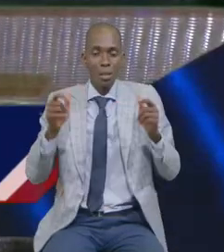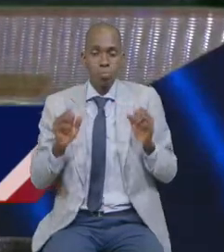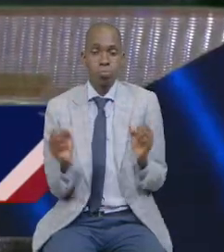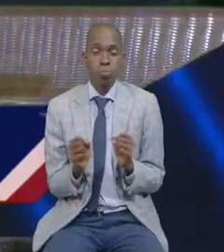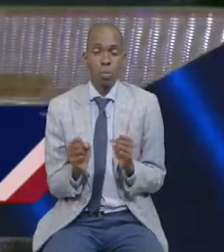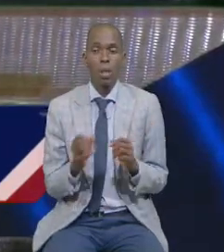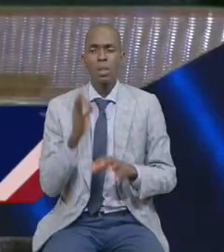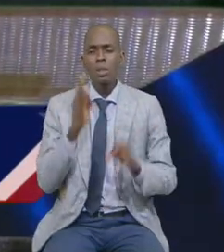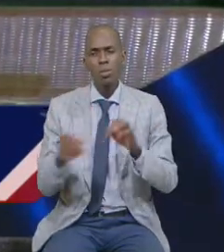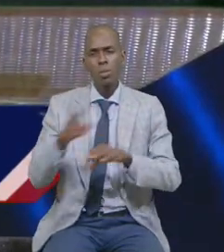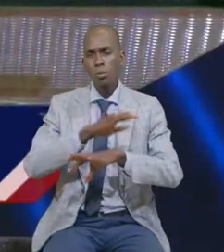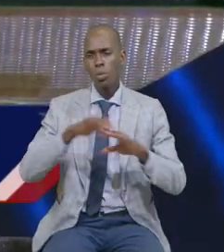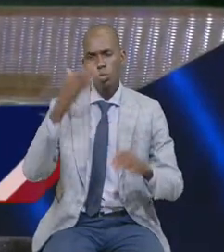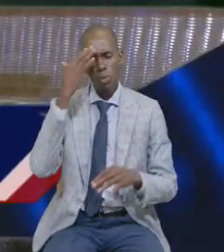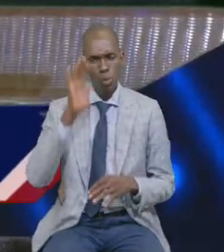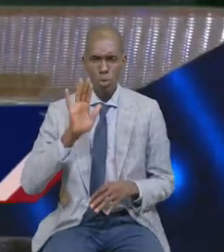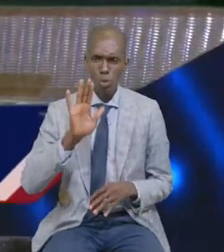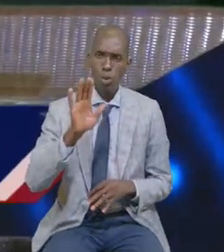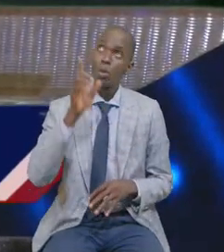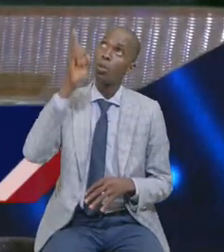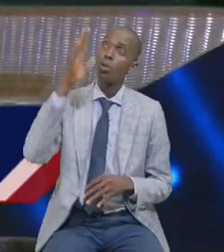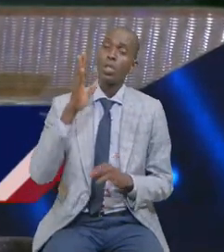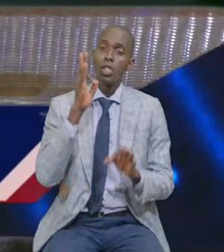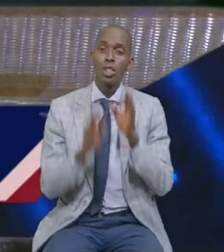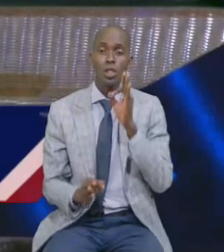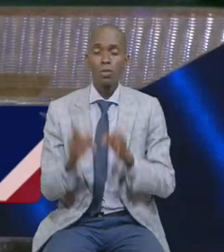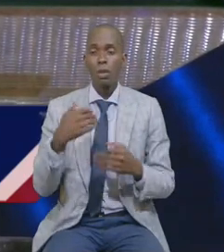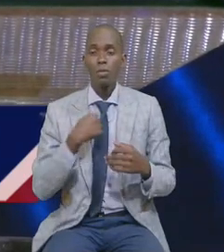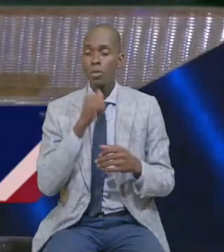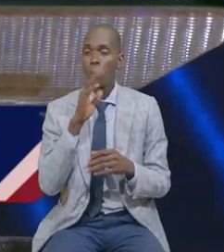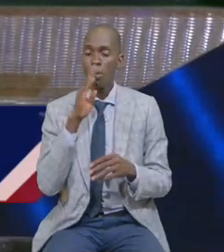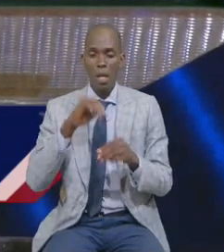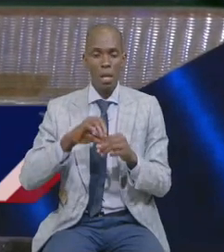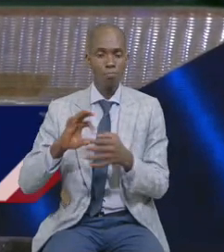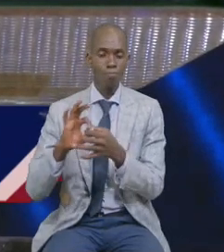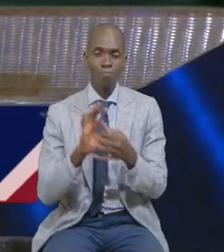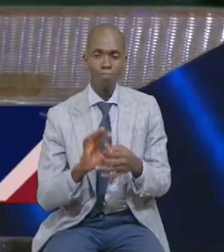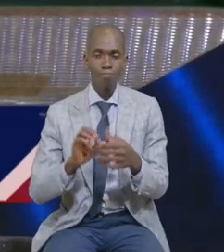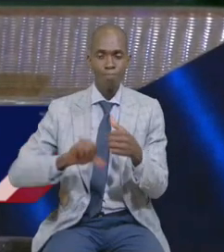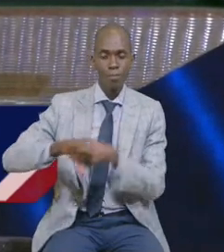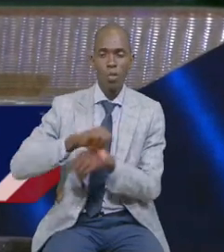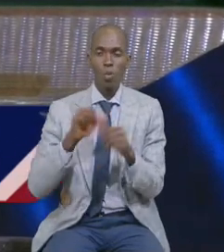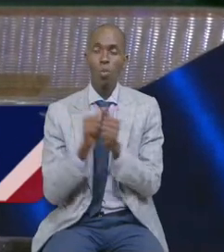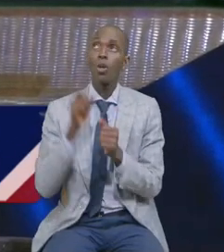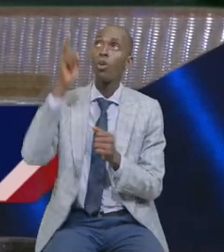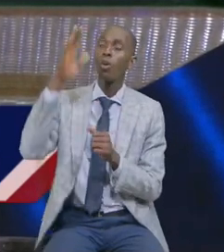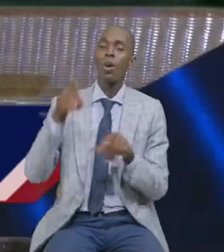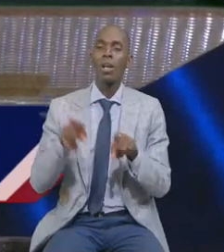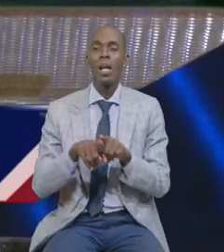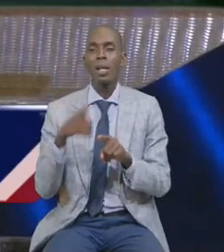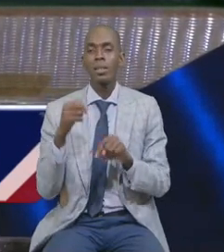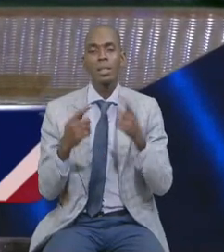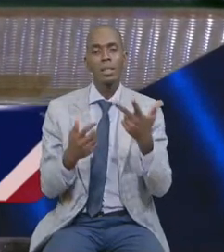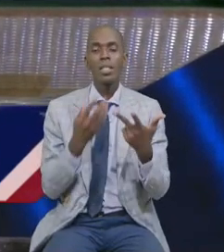your God, if you have not been in fellowship with God, like Shadrach, Meshach, and Abednego, you might